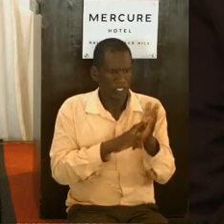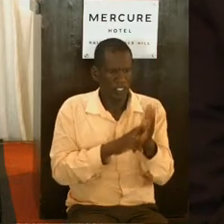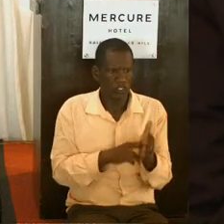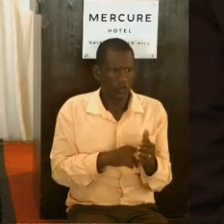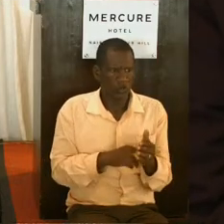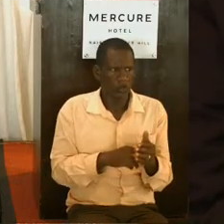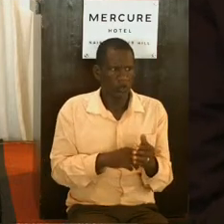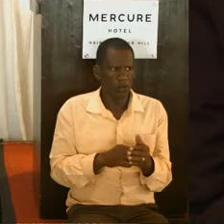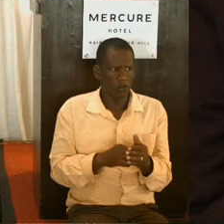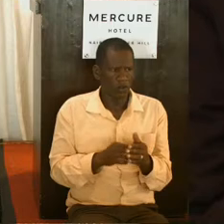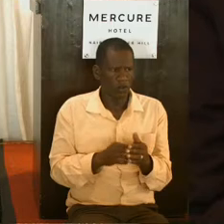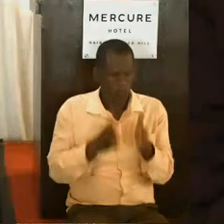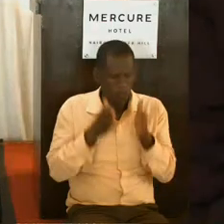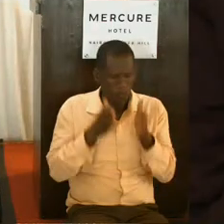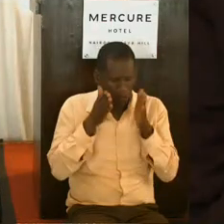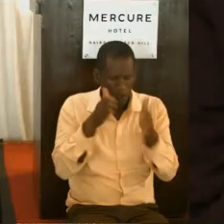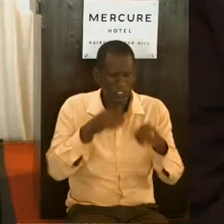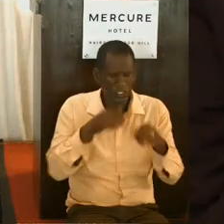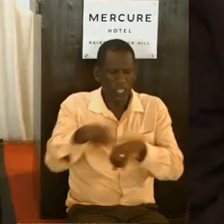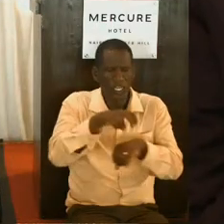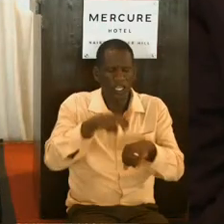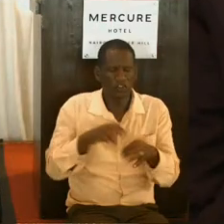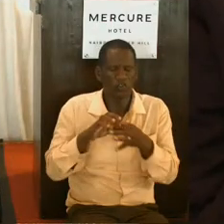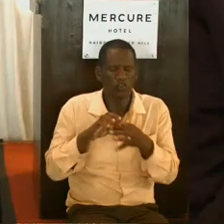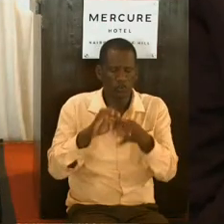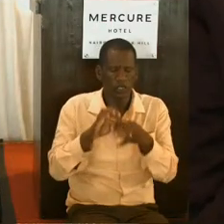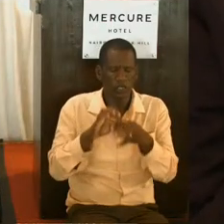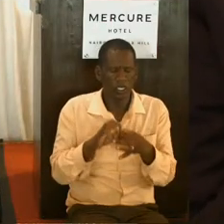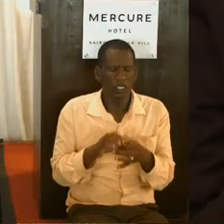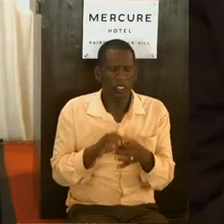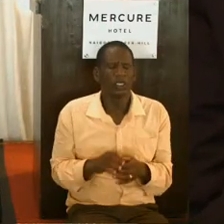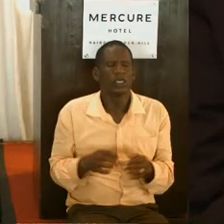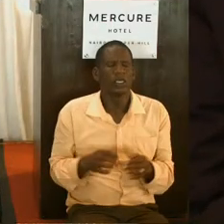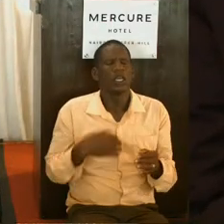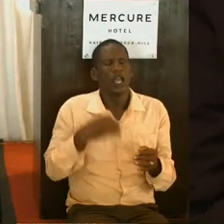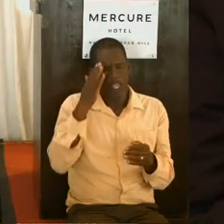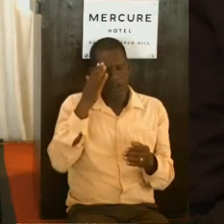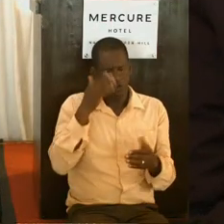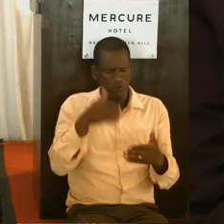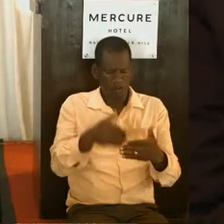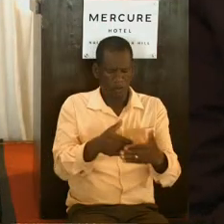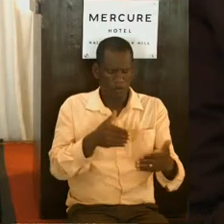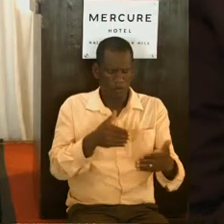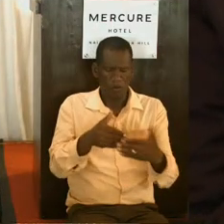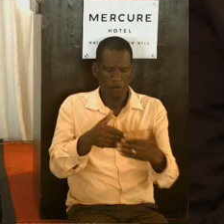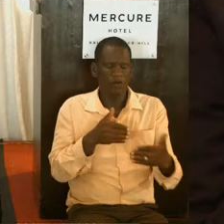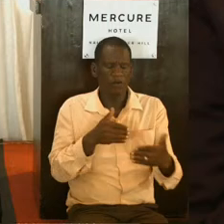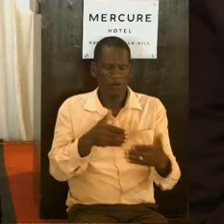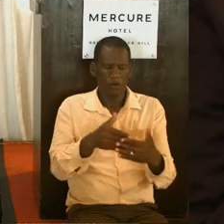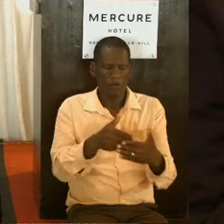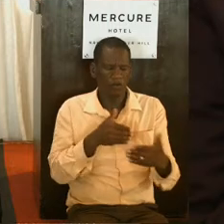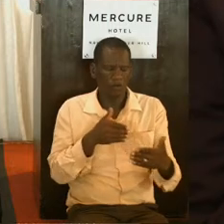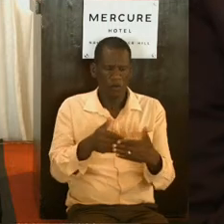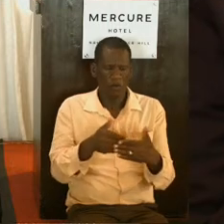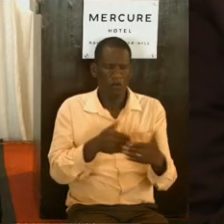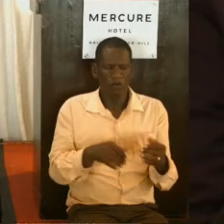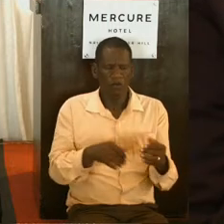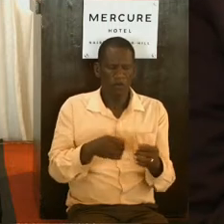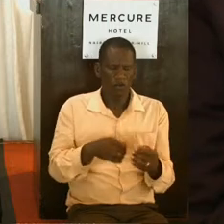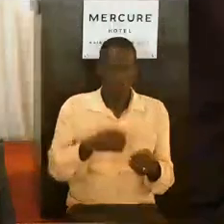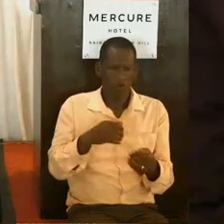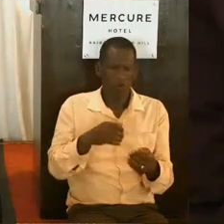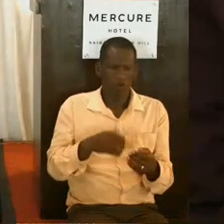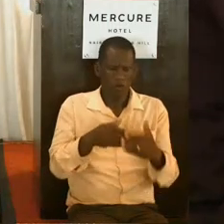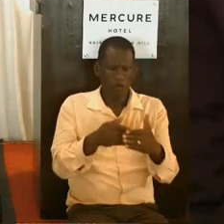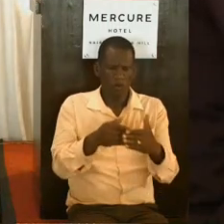forced us National Unity I know before the enactment